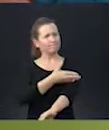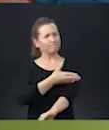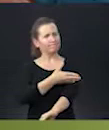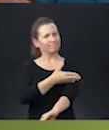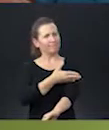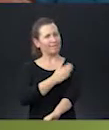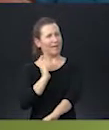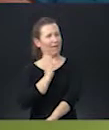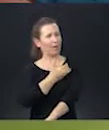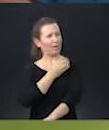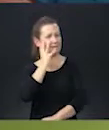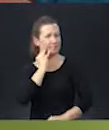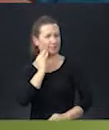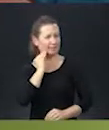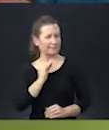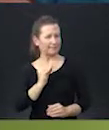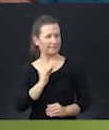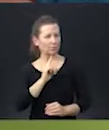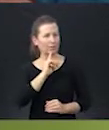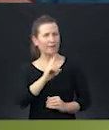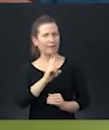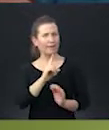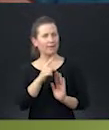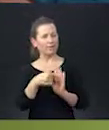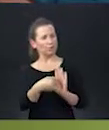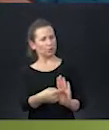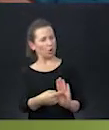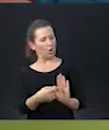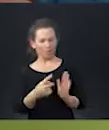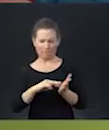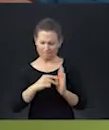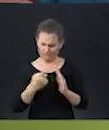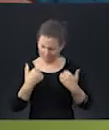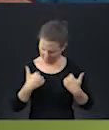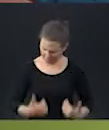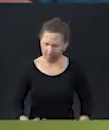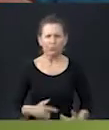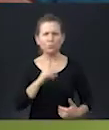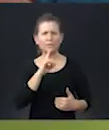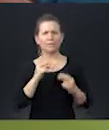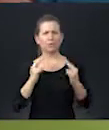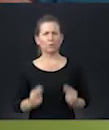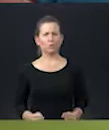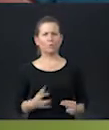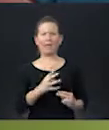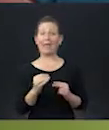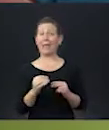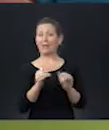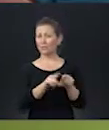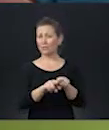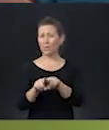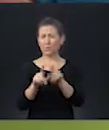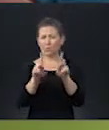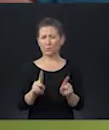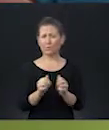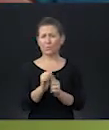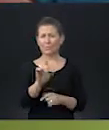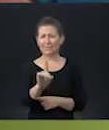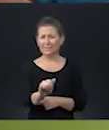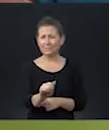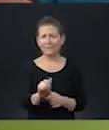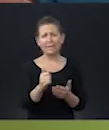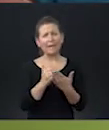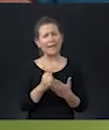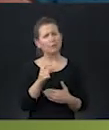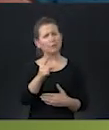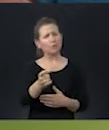experience. They reveal what it means to be a human, an individual with a